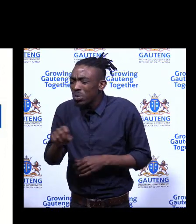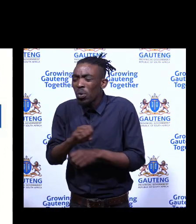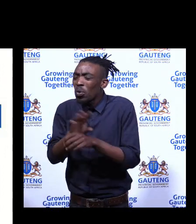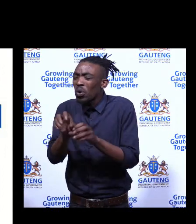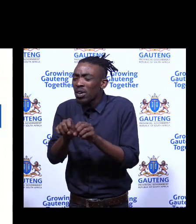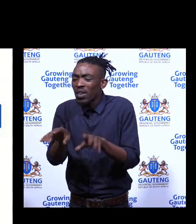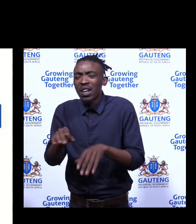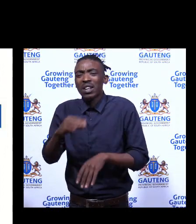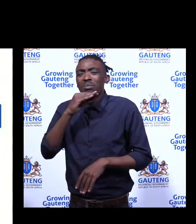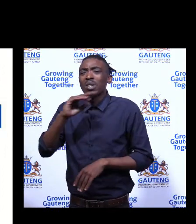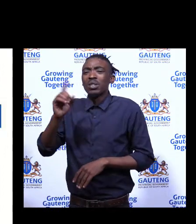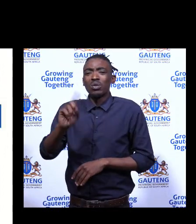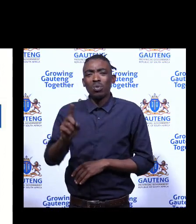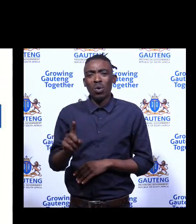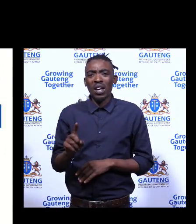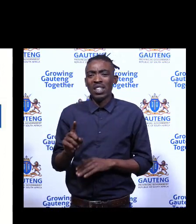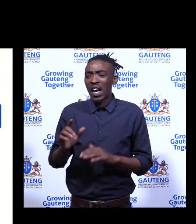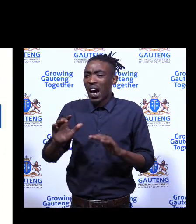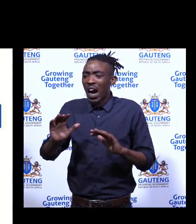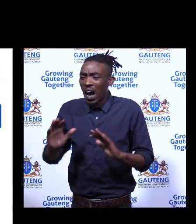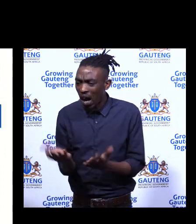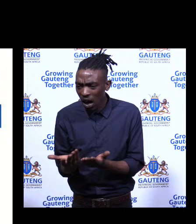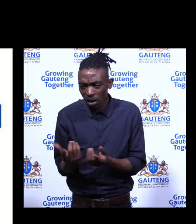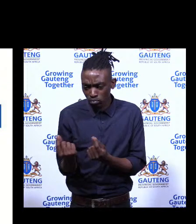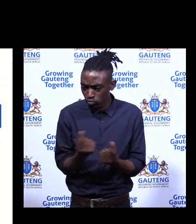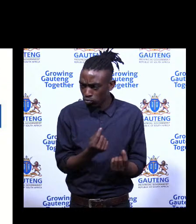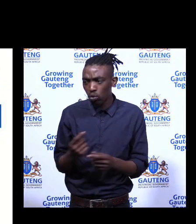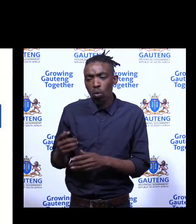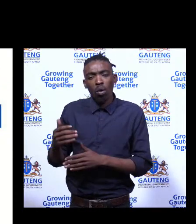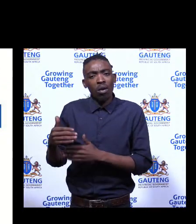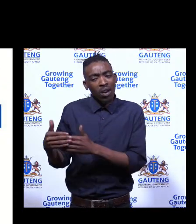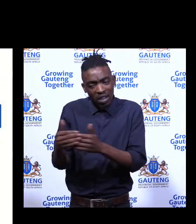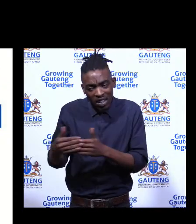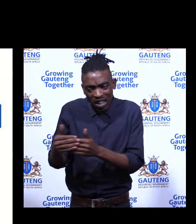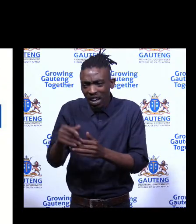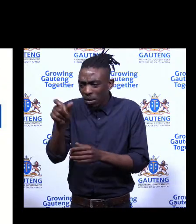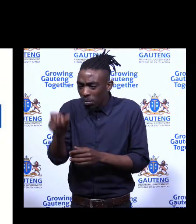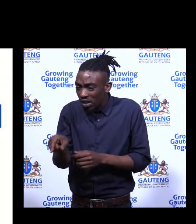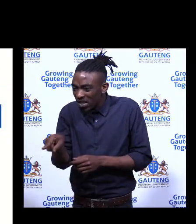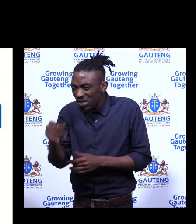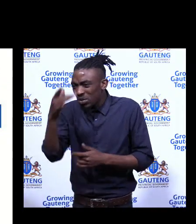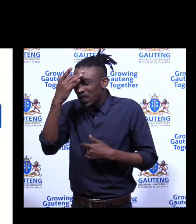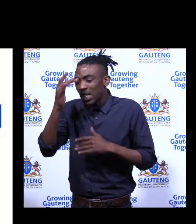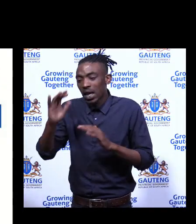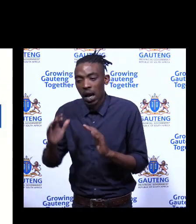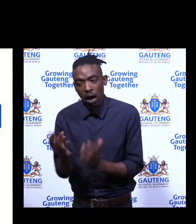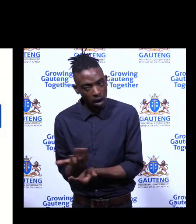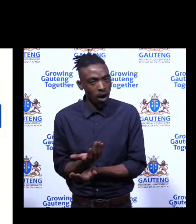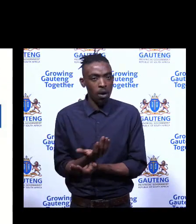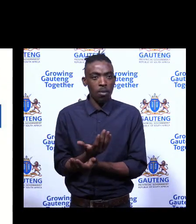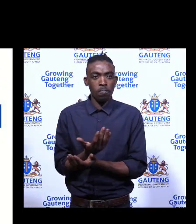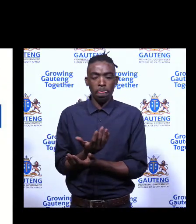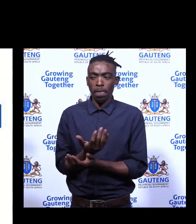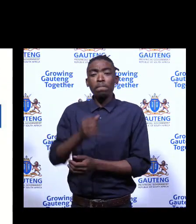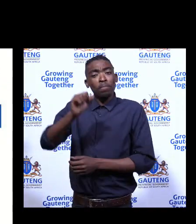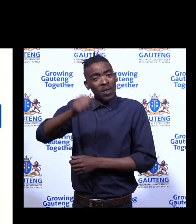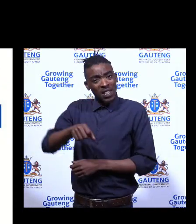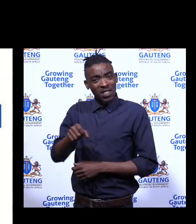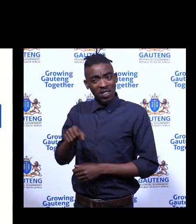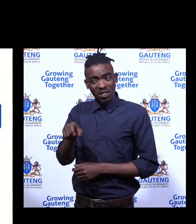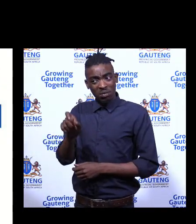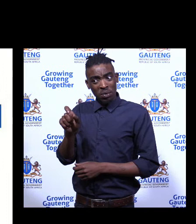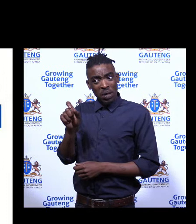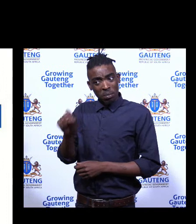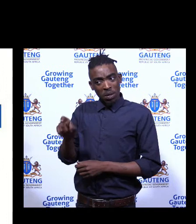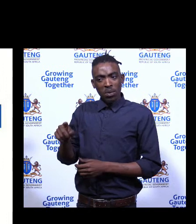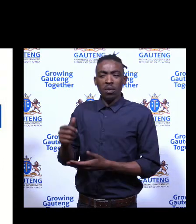I do if someone is ill in these cases. And also really strengthening the messages that we are already